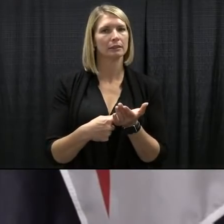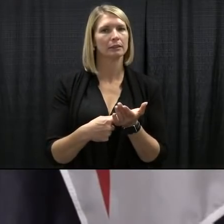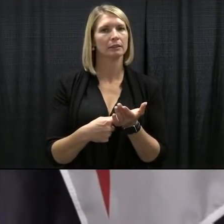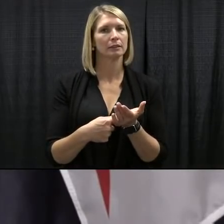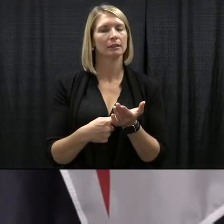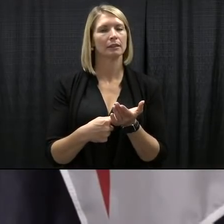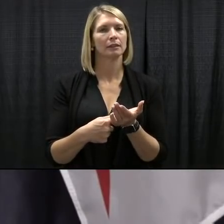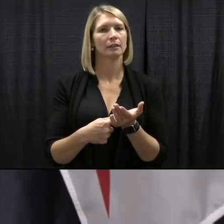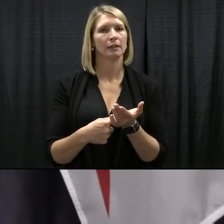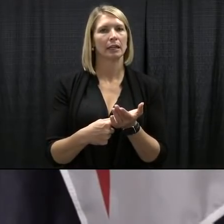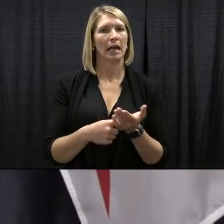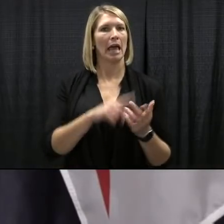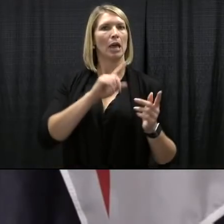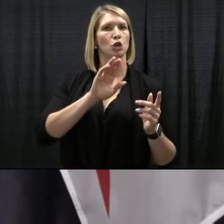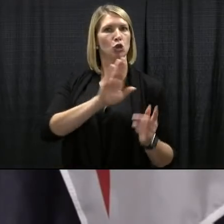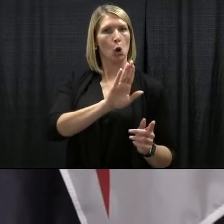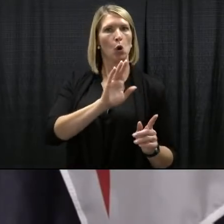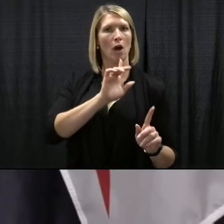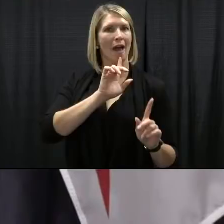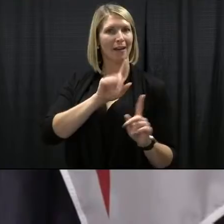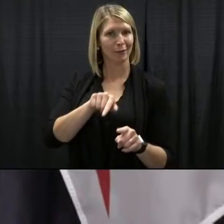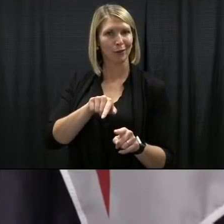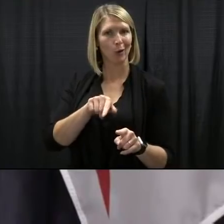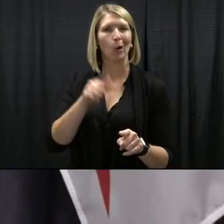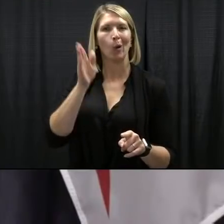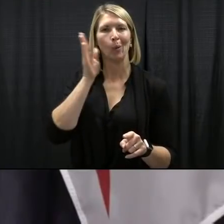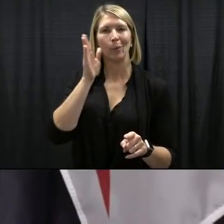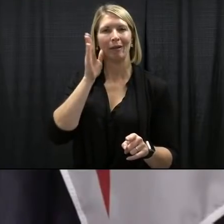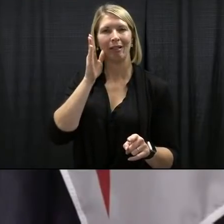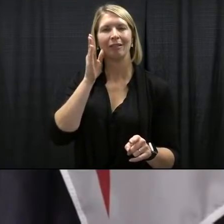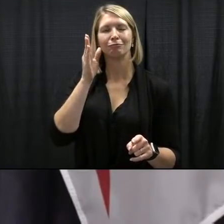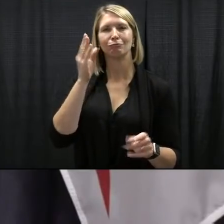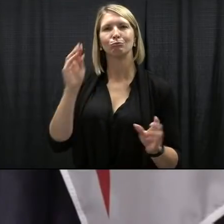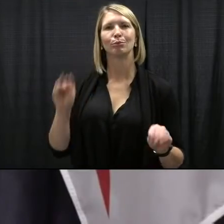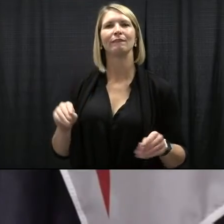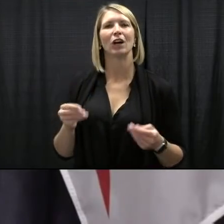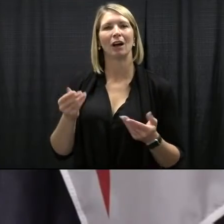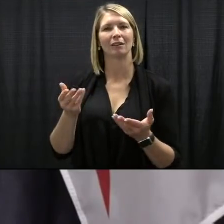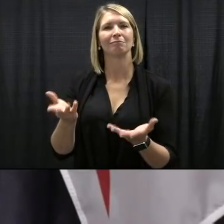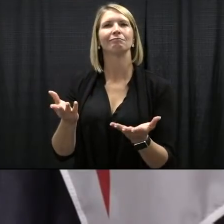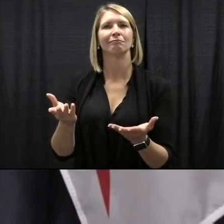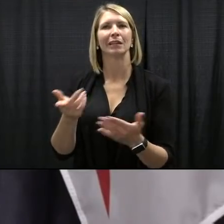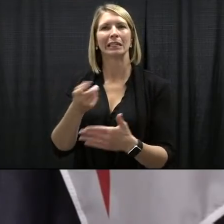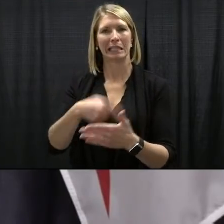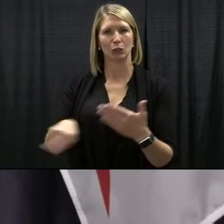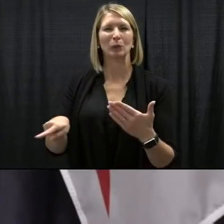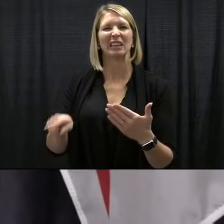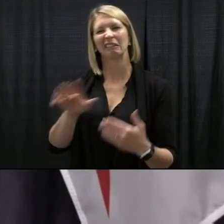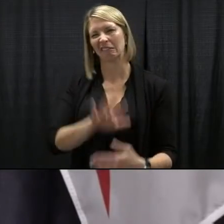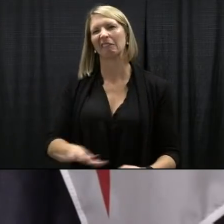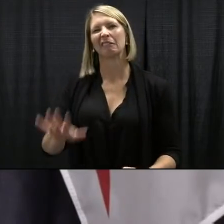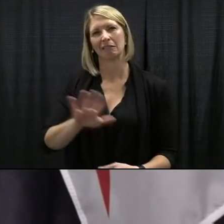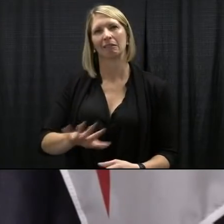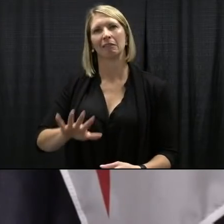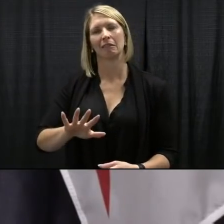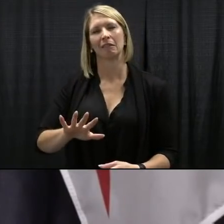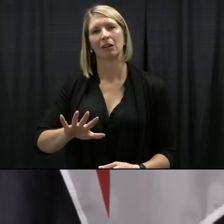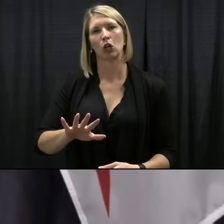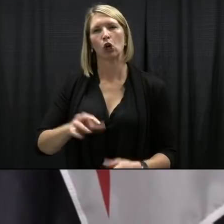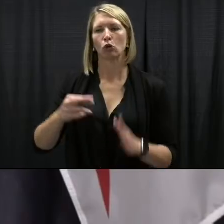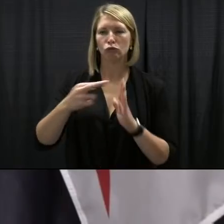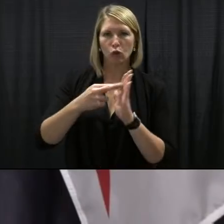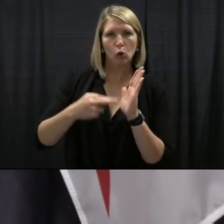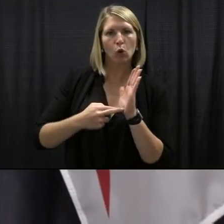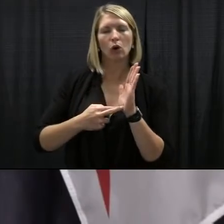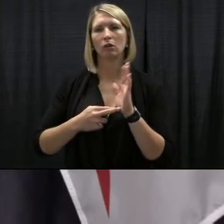the results of those discussions will be reflected in the information that we'll provide in the next week or so about what the